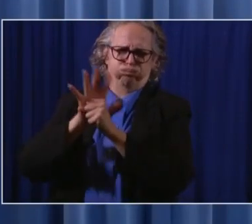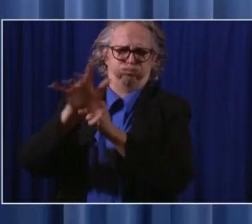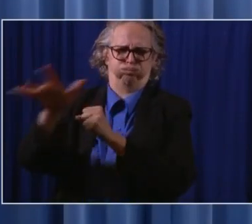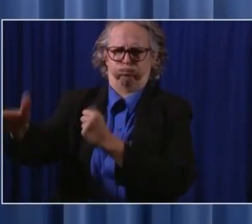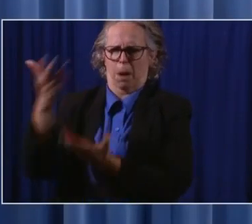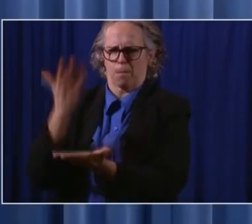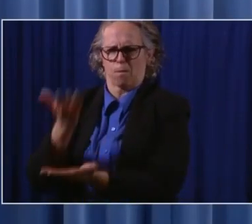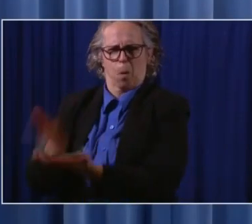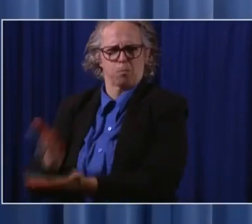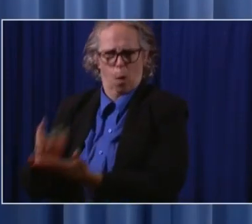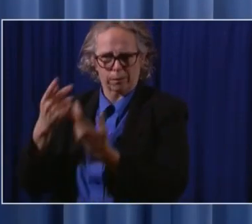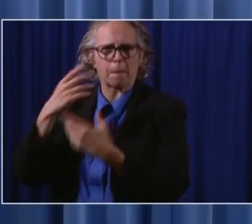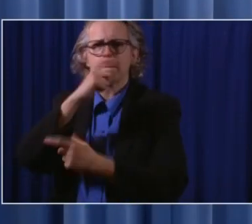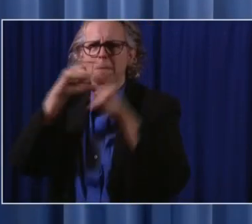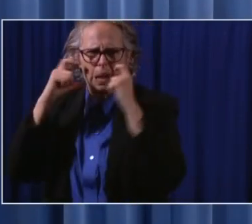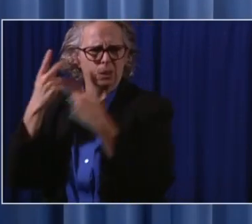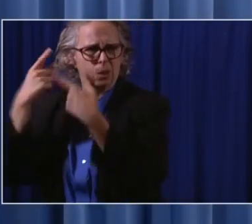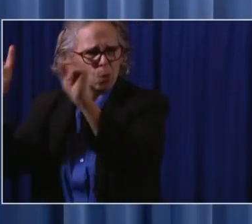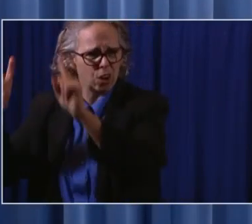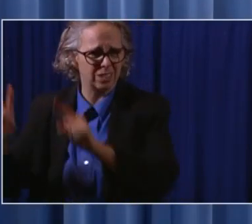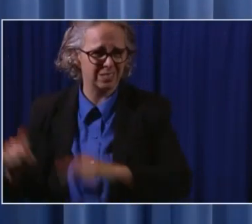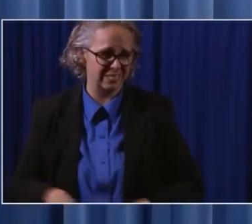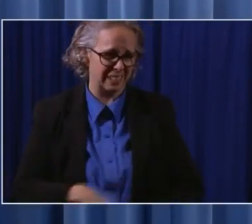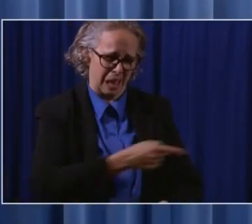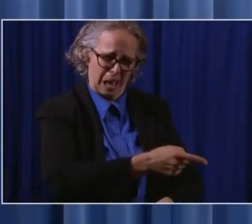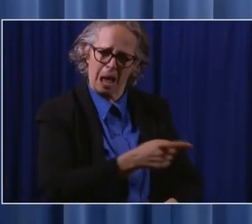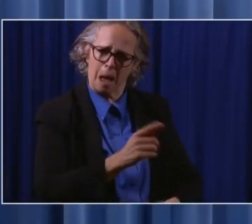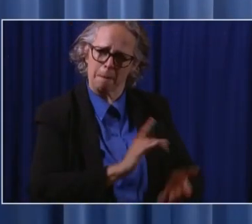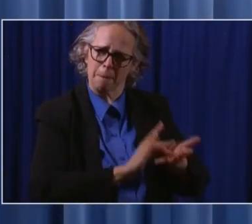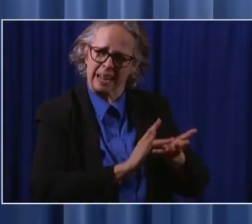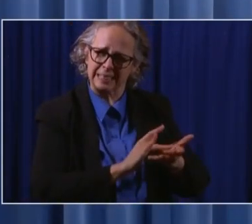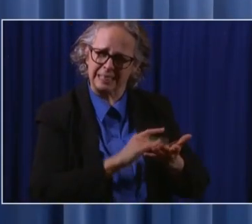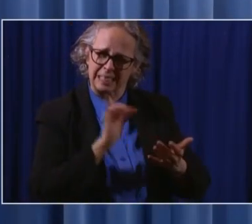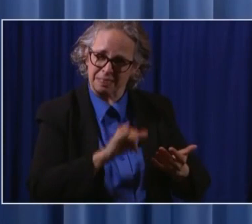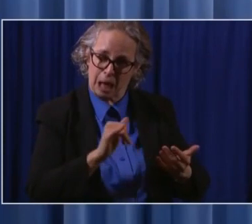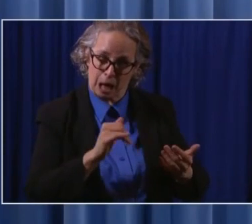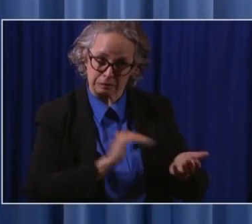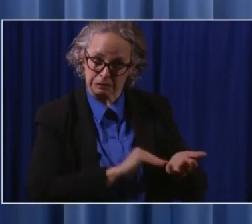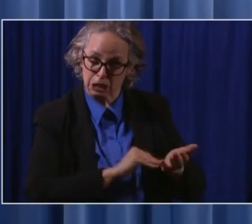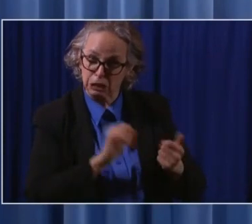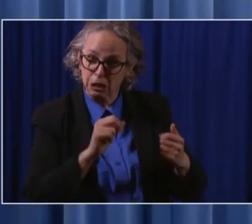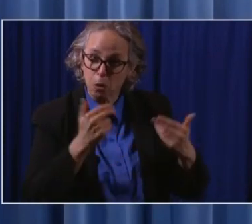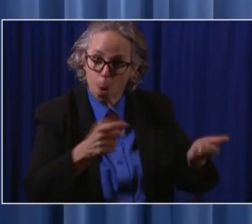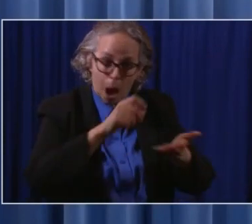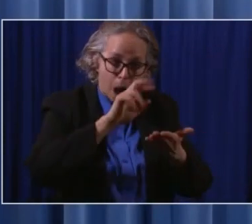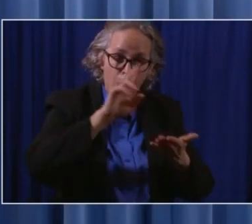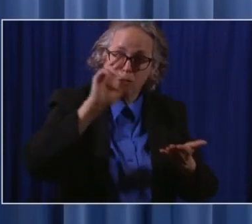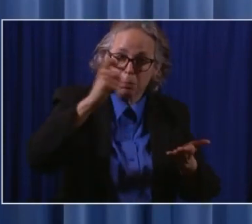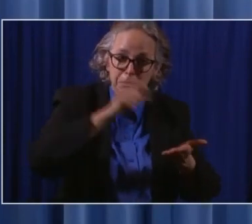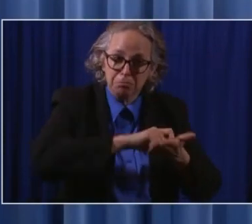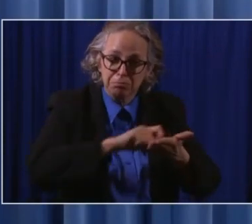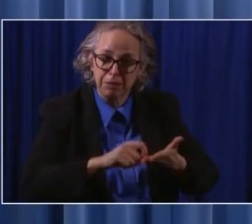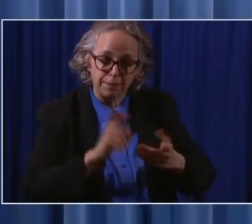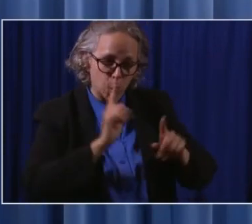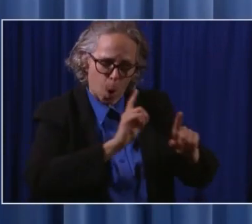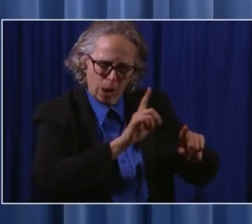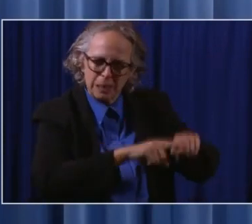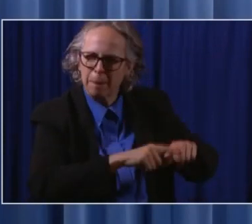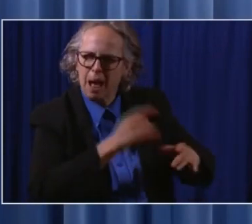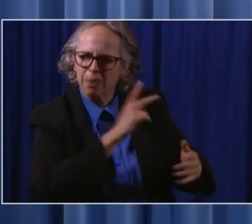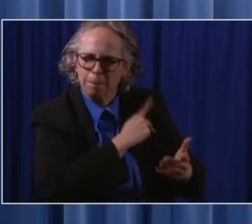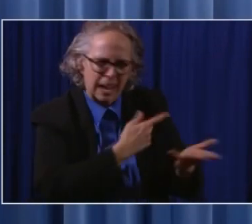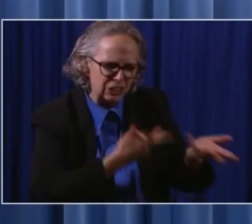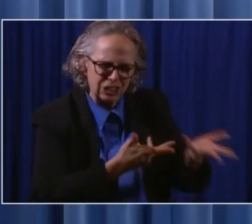where it is a question of what a doctor should prescribe to an individual patient. I think when you get in the way between a doctor